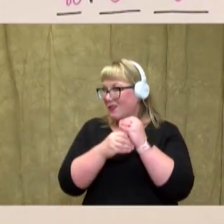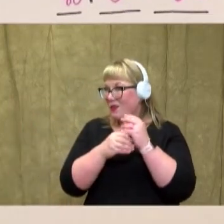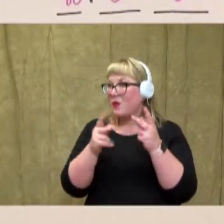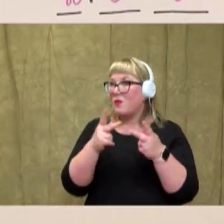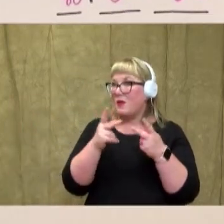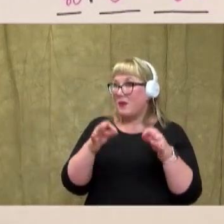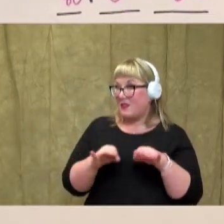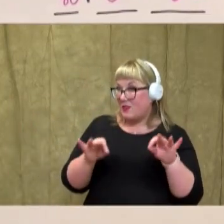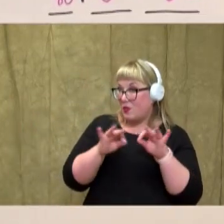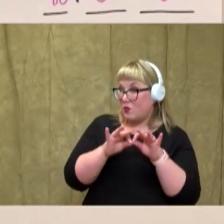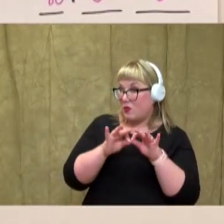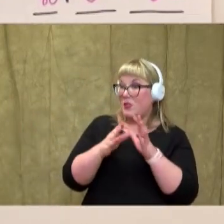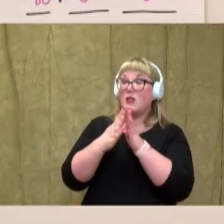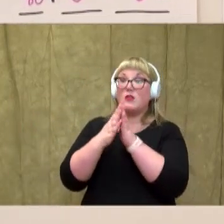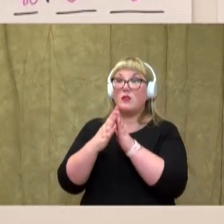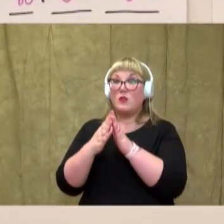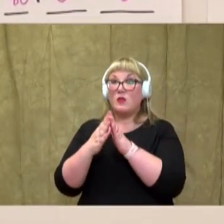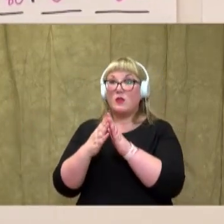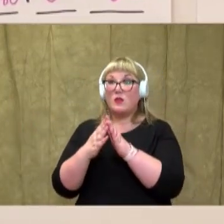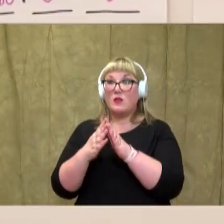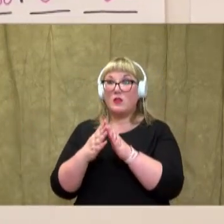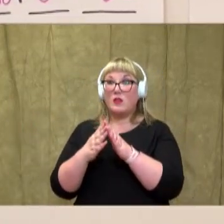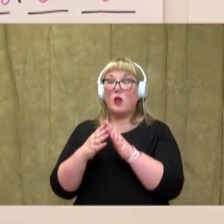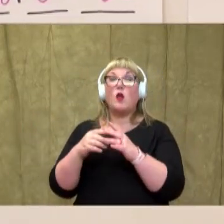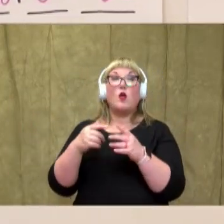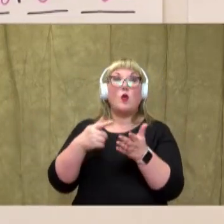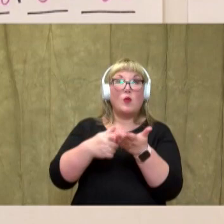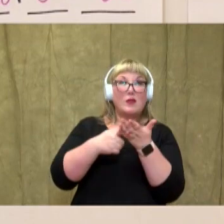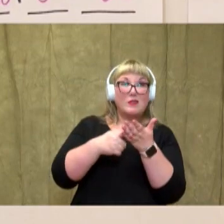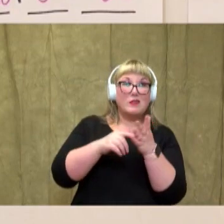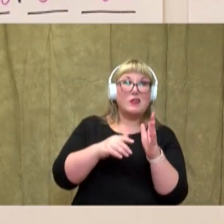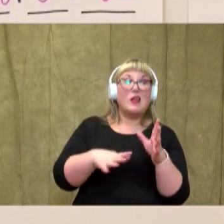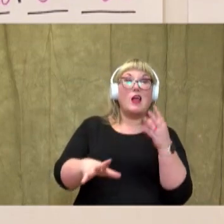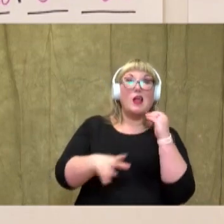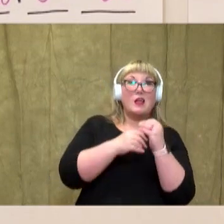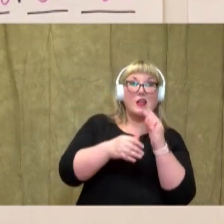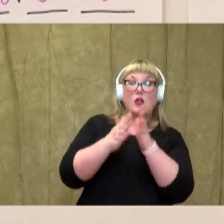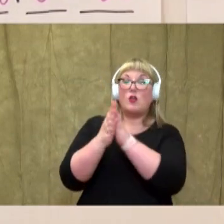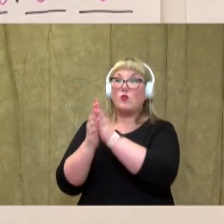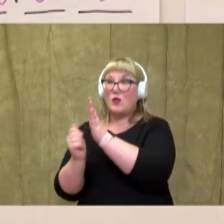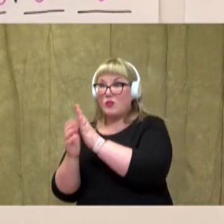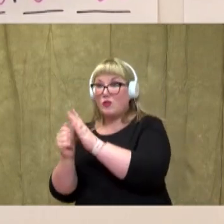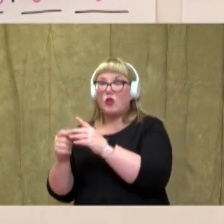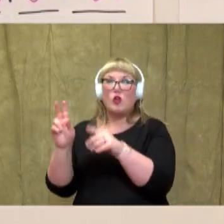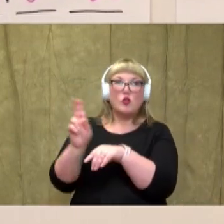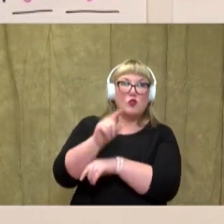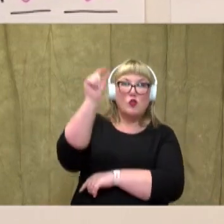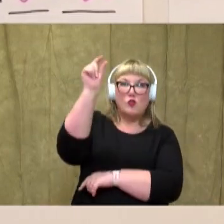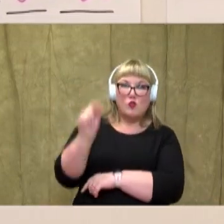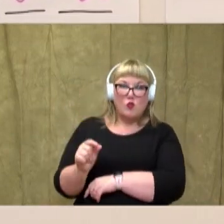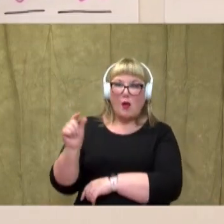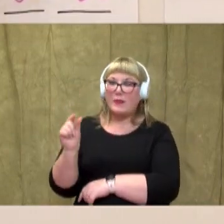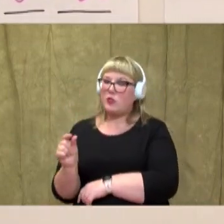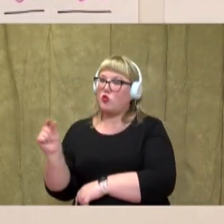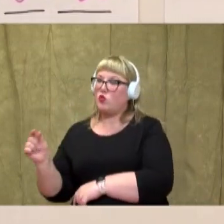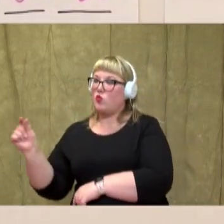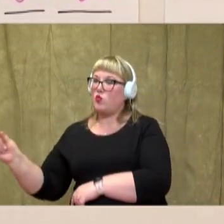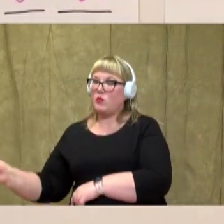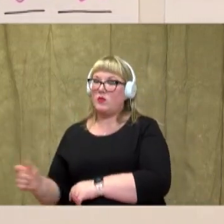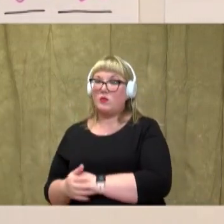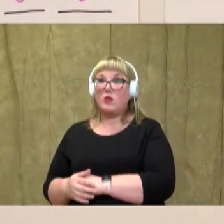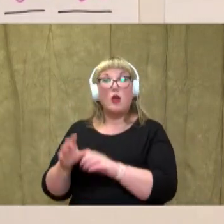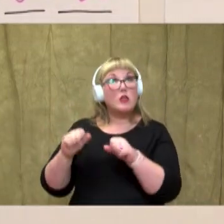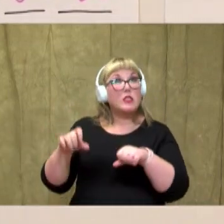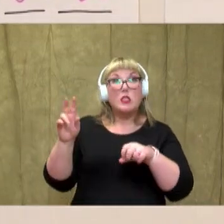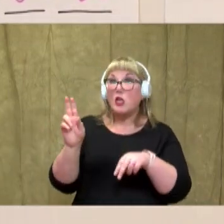value. We went over addition and subtraction using our rods and our cubes. You